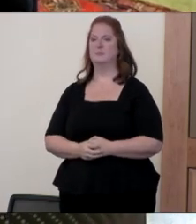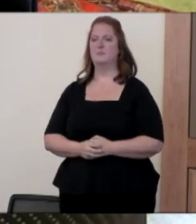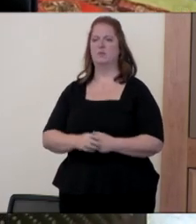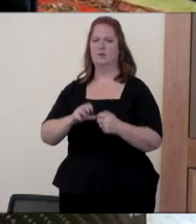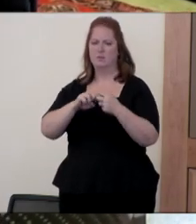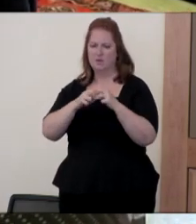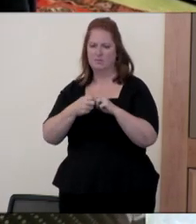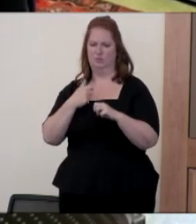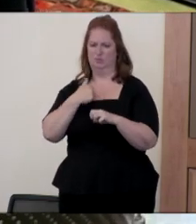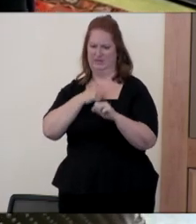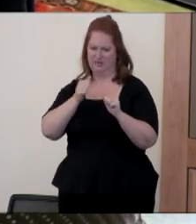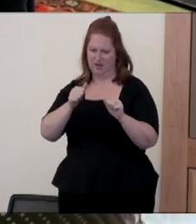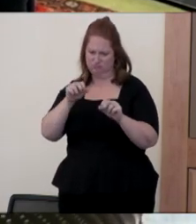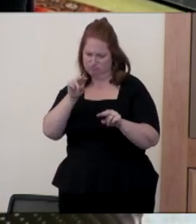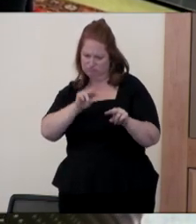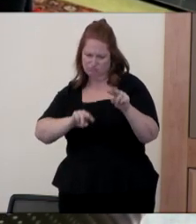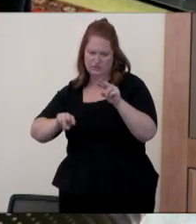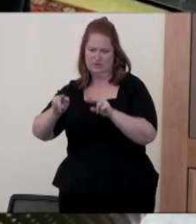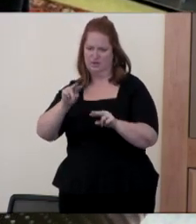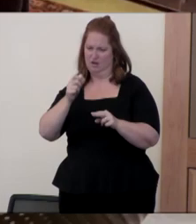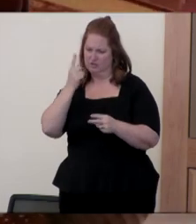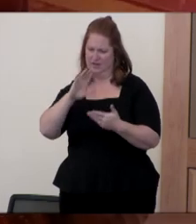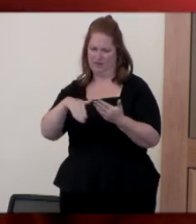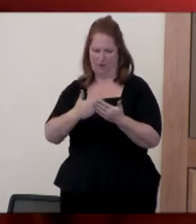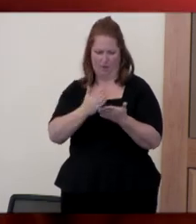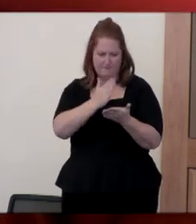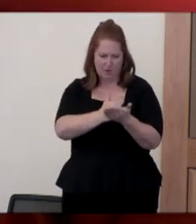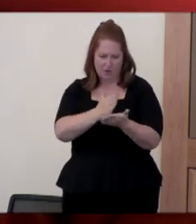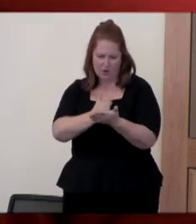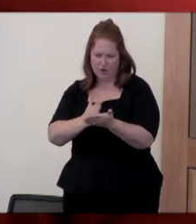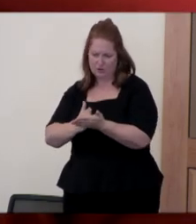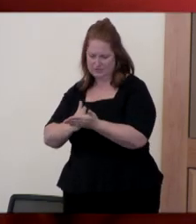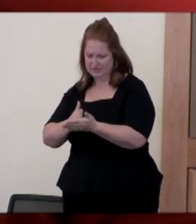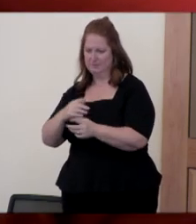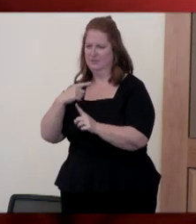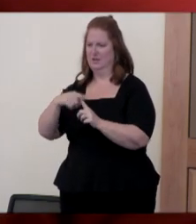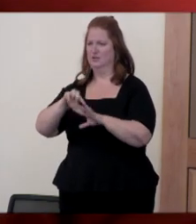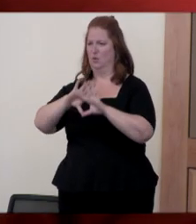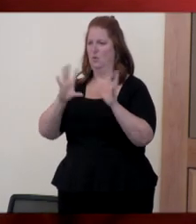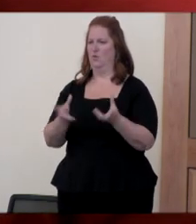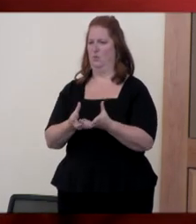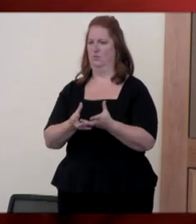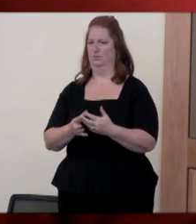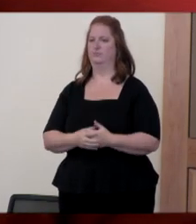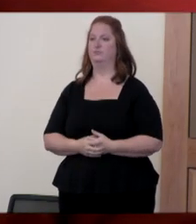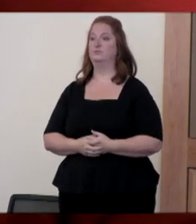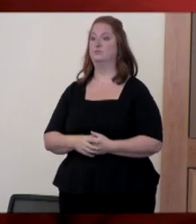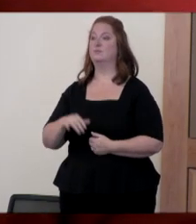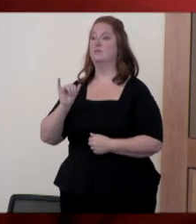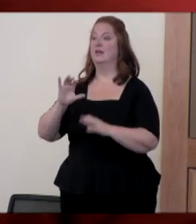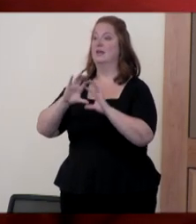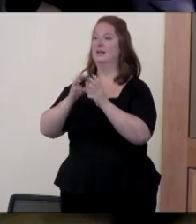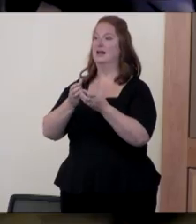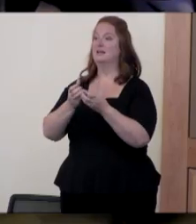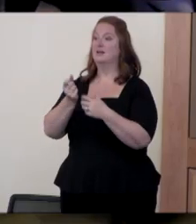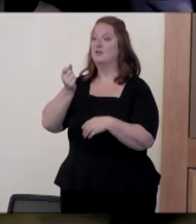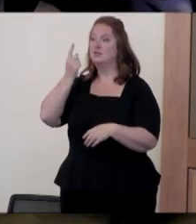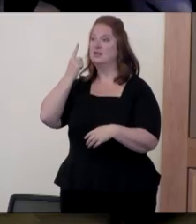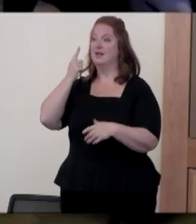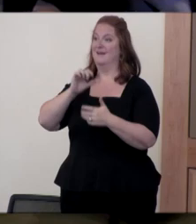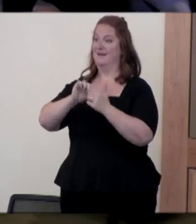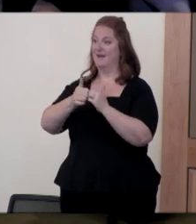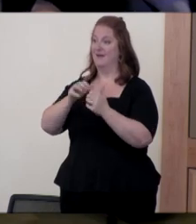and it's part to not be overwhelmed as it exists as a whole. It's a class about learning how to be information literate,